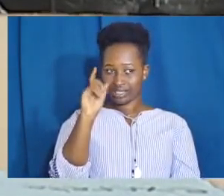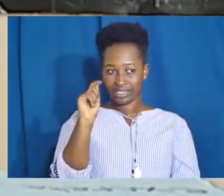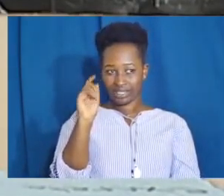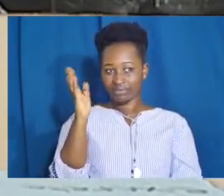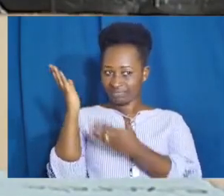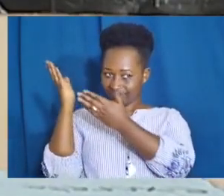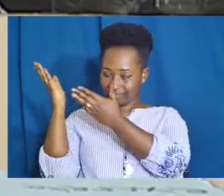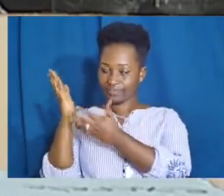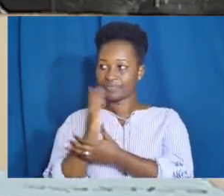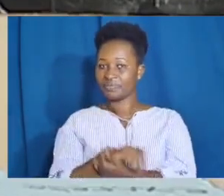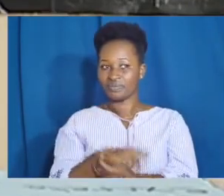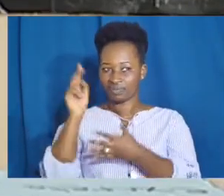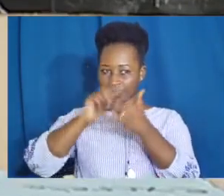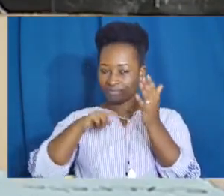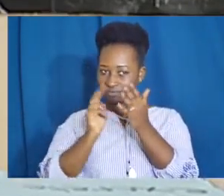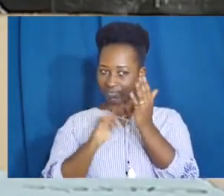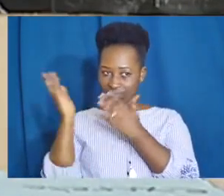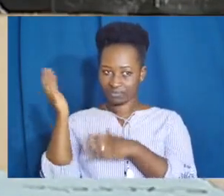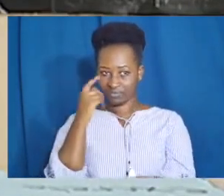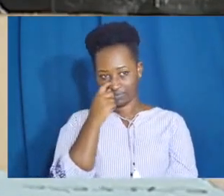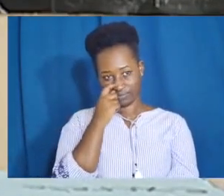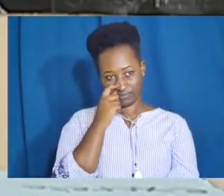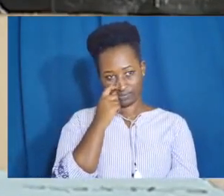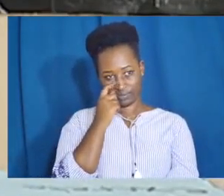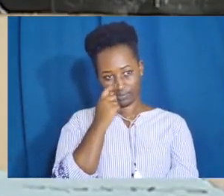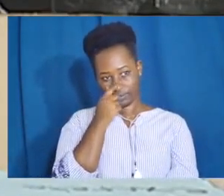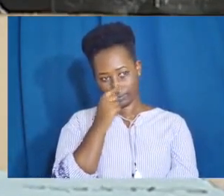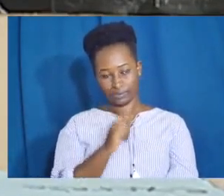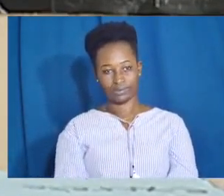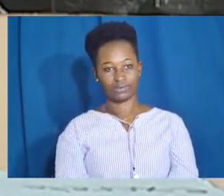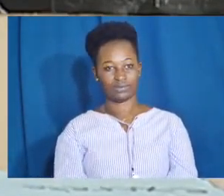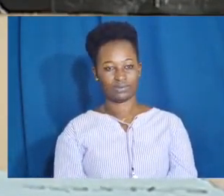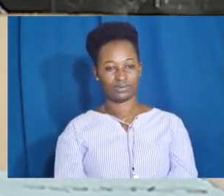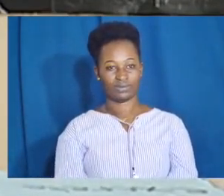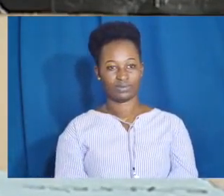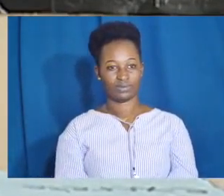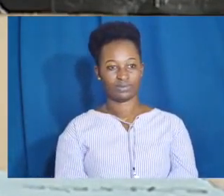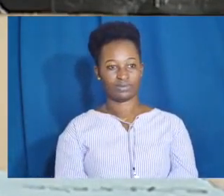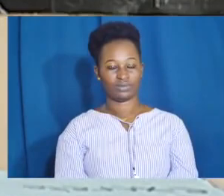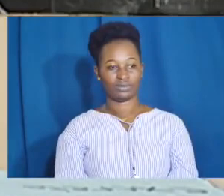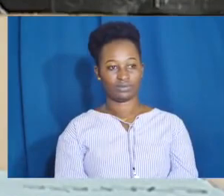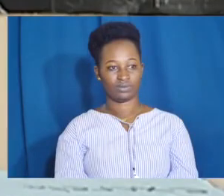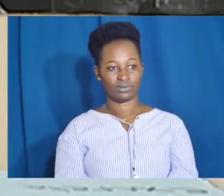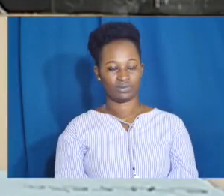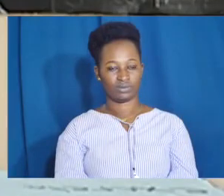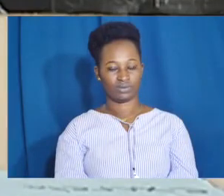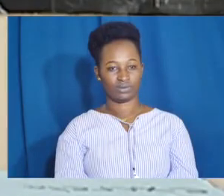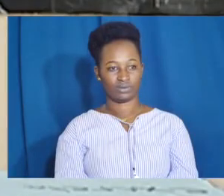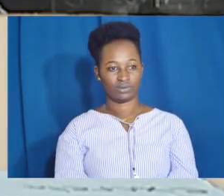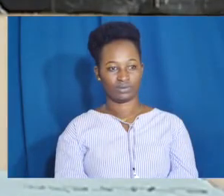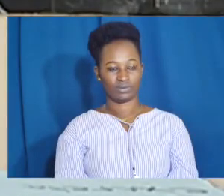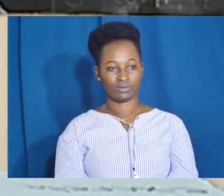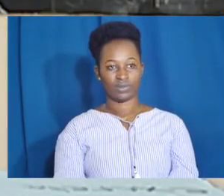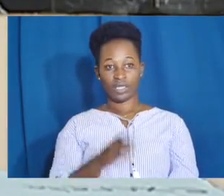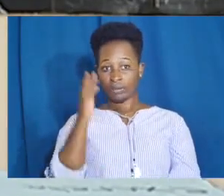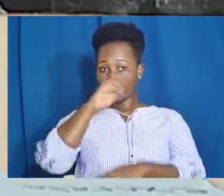Fungi have true nucleus. Plants have true nucleus, and animals have true nucleus